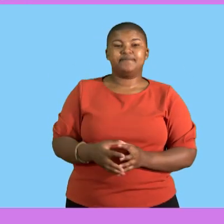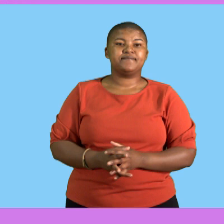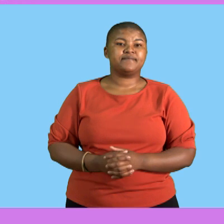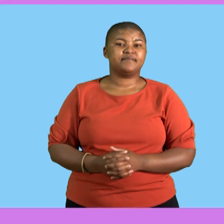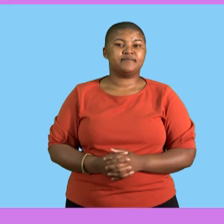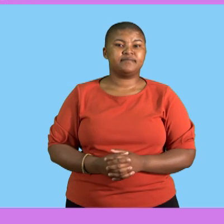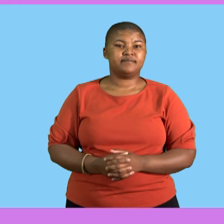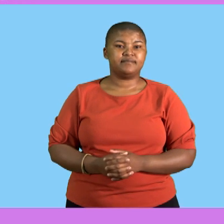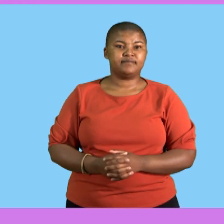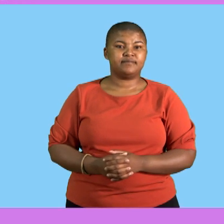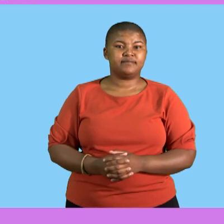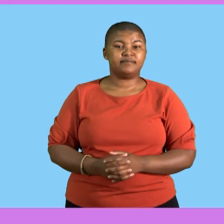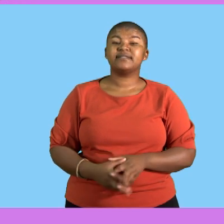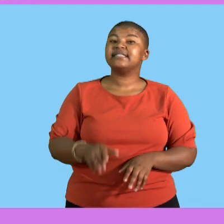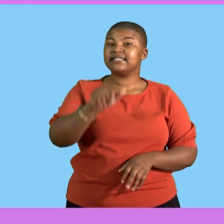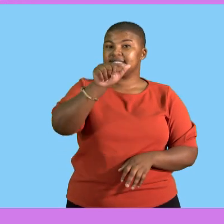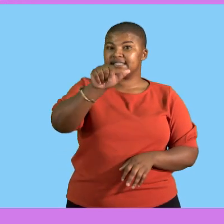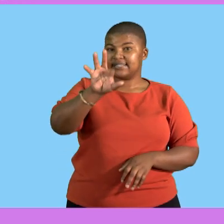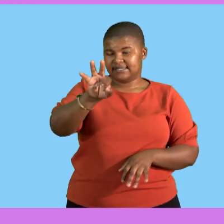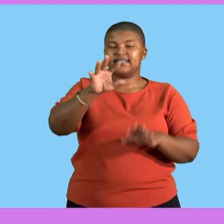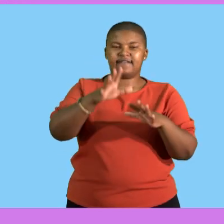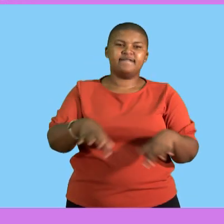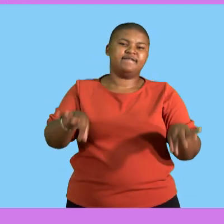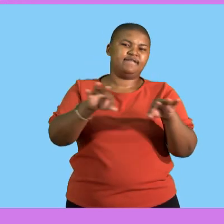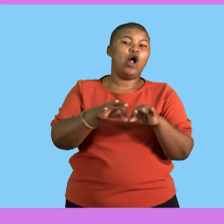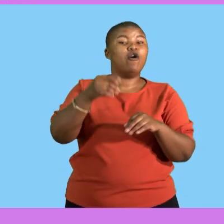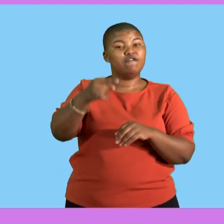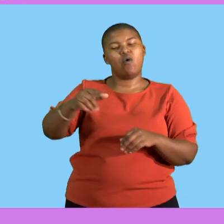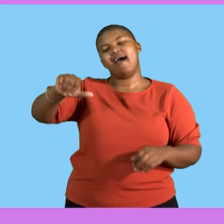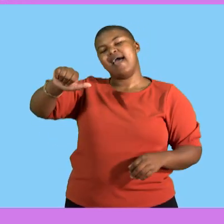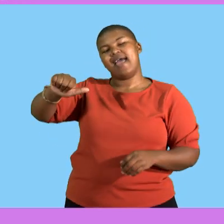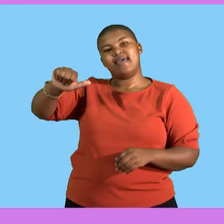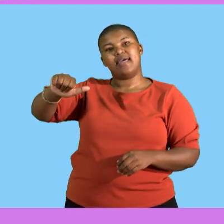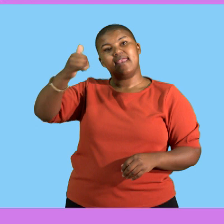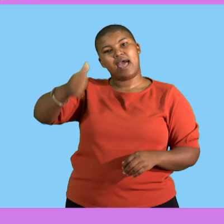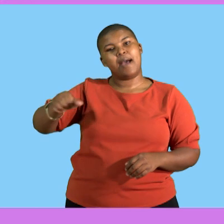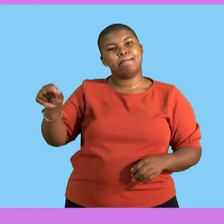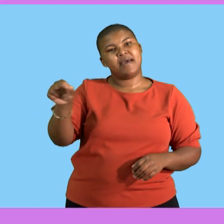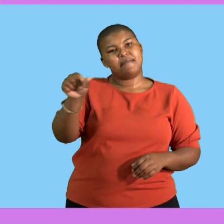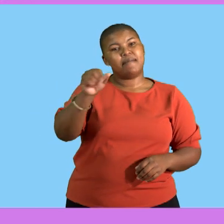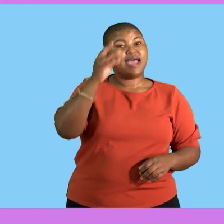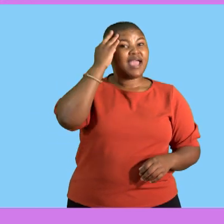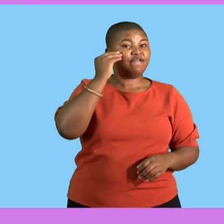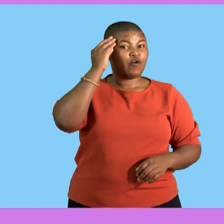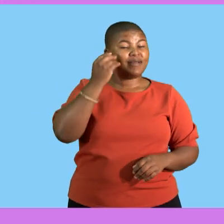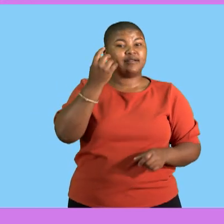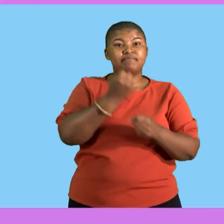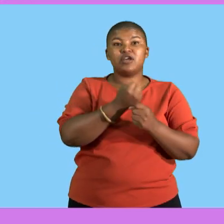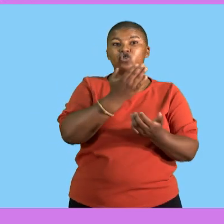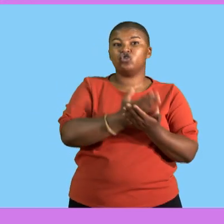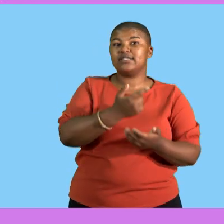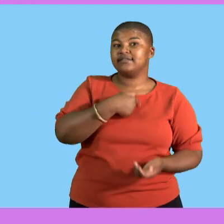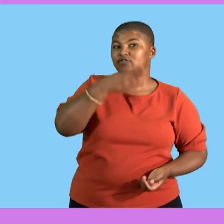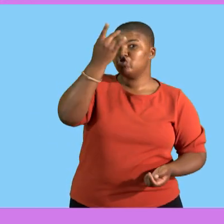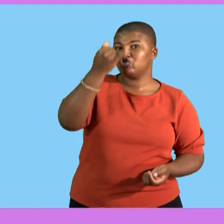meaning 63 is our value of A. So now we need to go back to our data set and check if